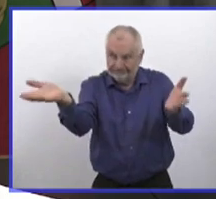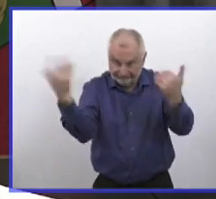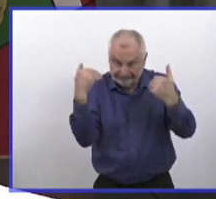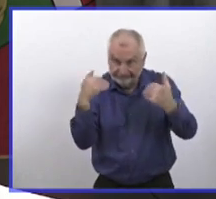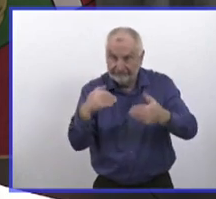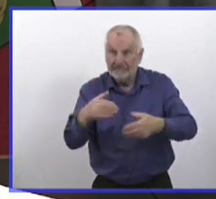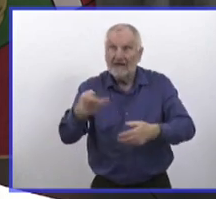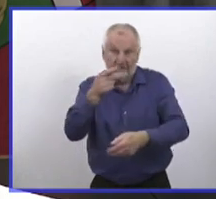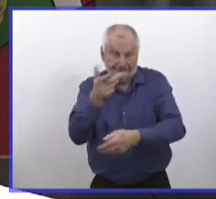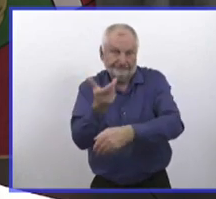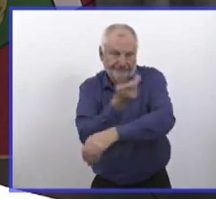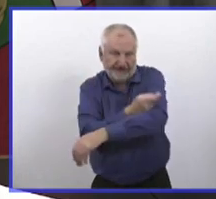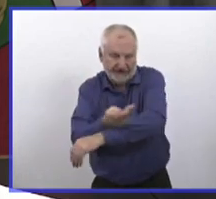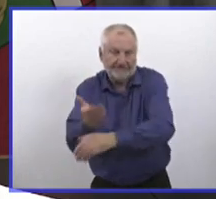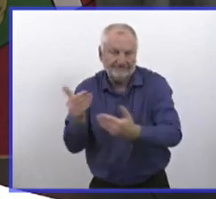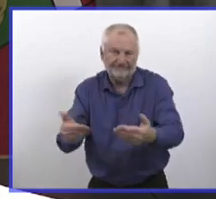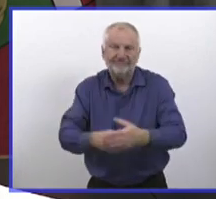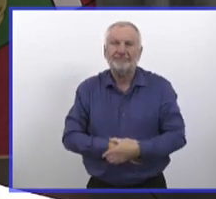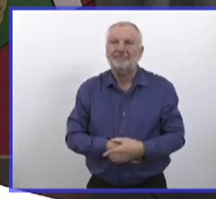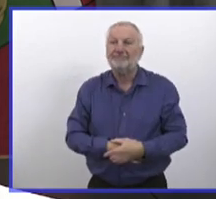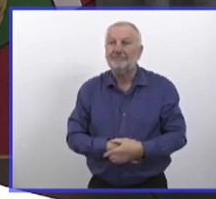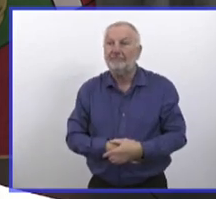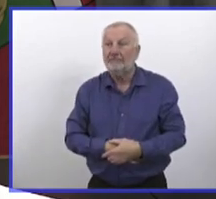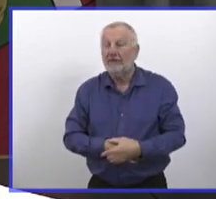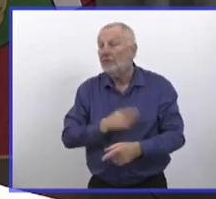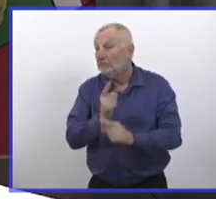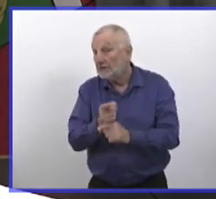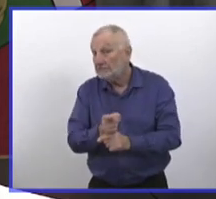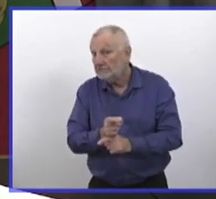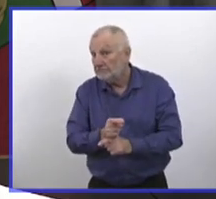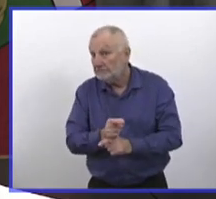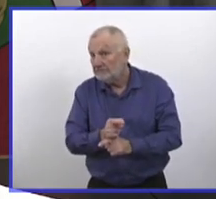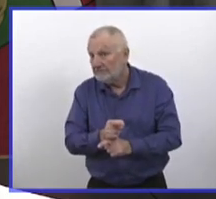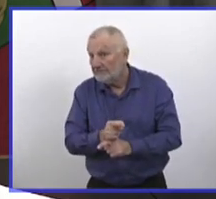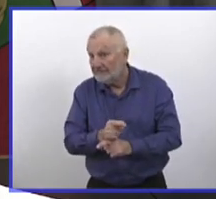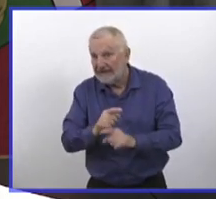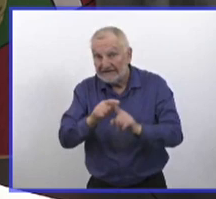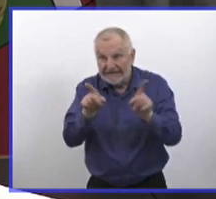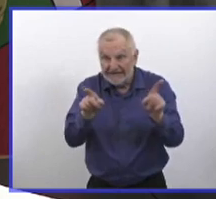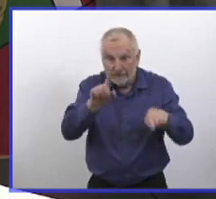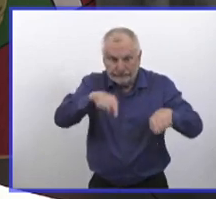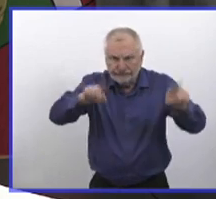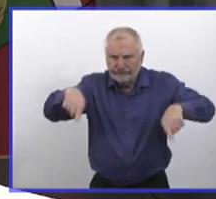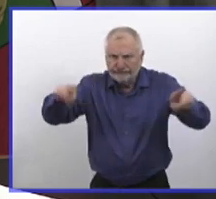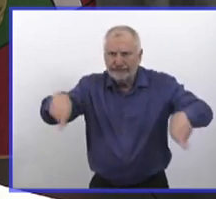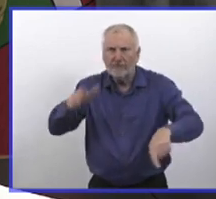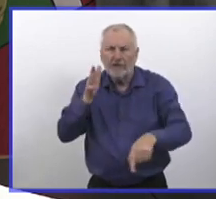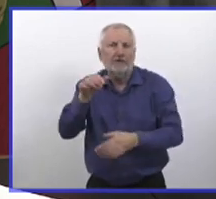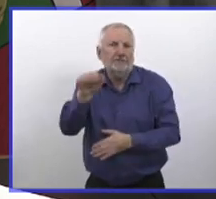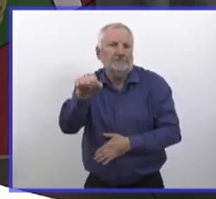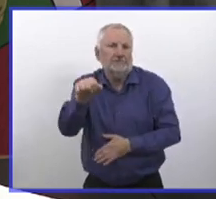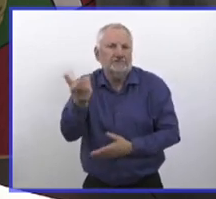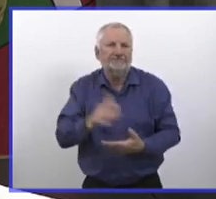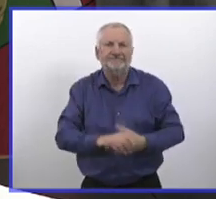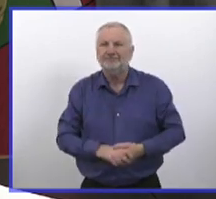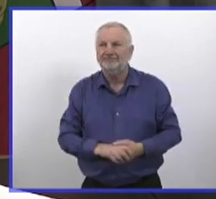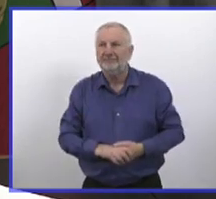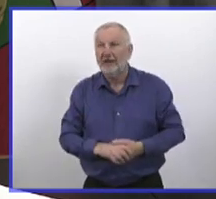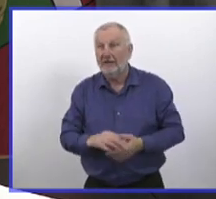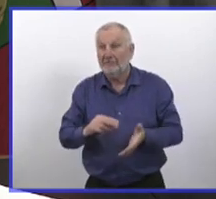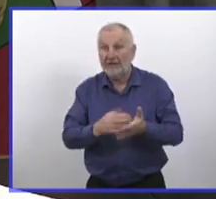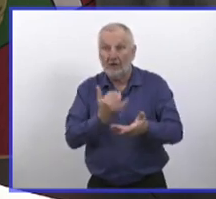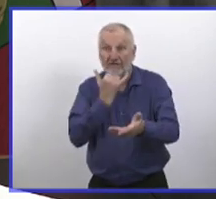you may see differences in between how they interpret things and how they apply it. So certainly we're not saying that they